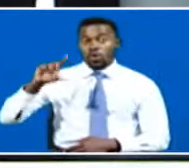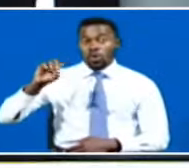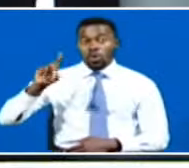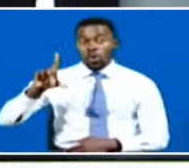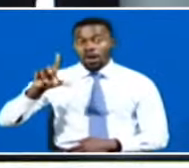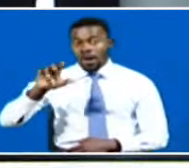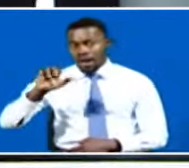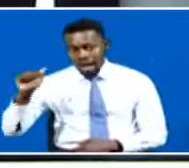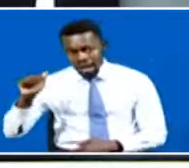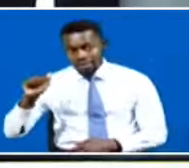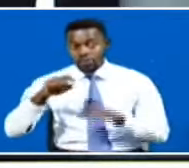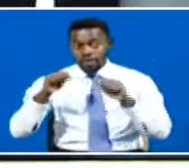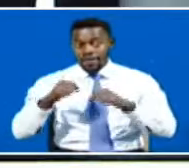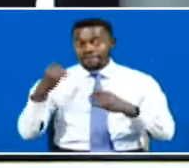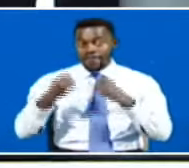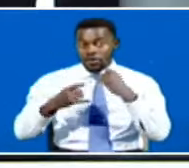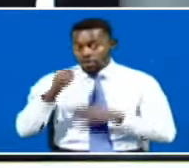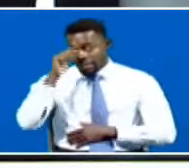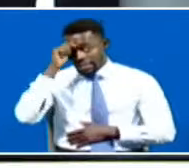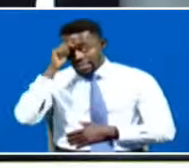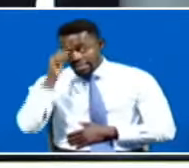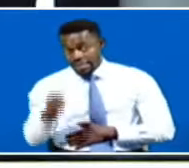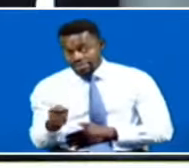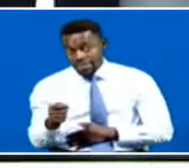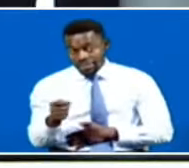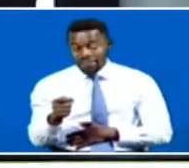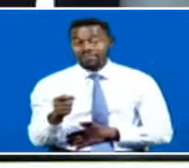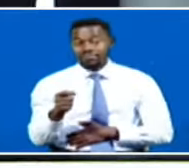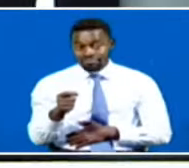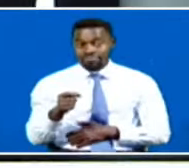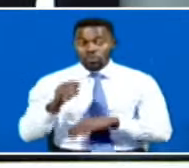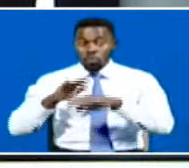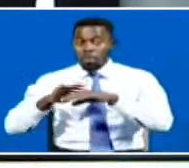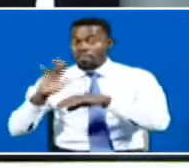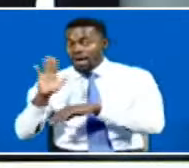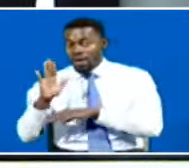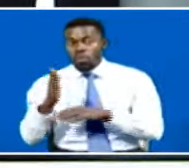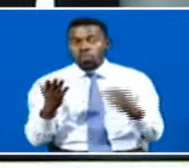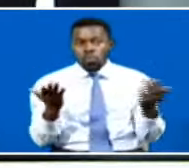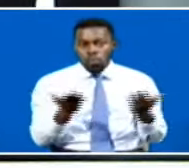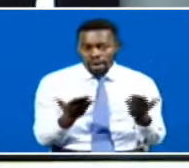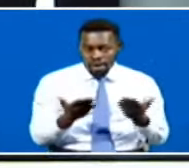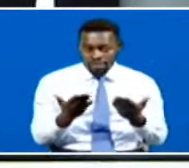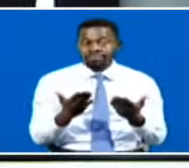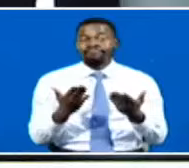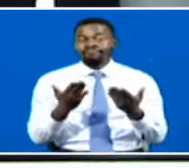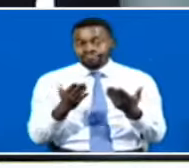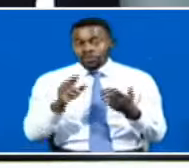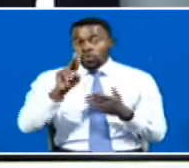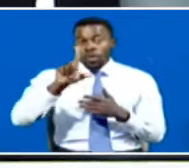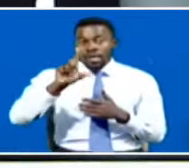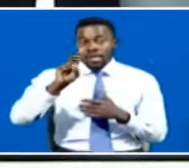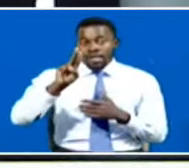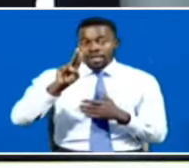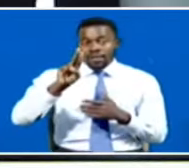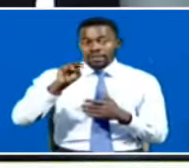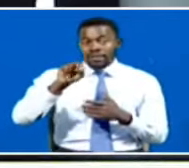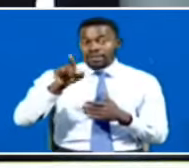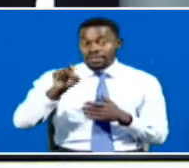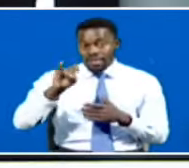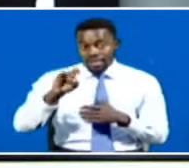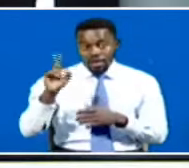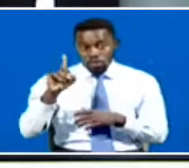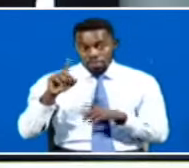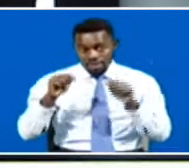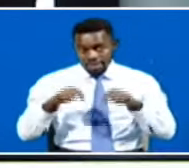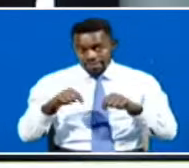was accorded top military honors, befitting a general, in a solemn gathering held at the Ulinzi Defense Complex in Langata,